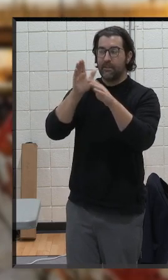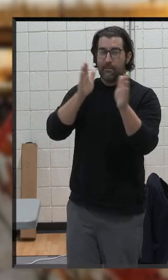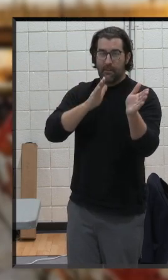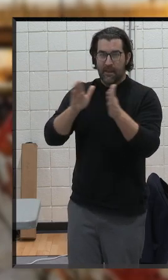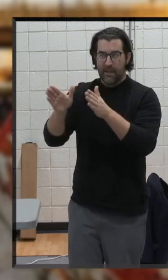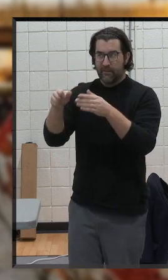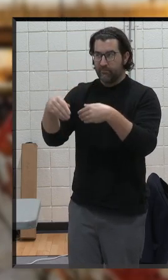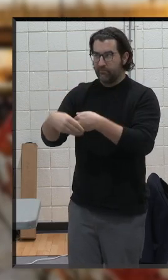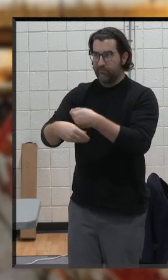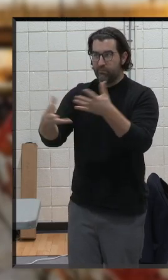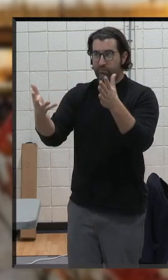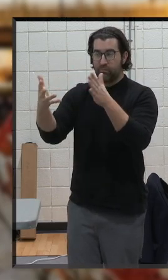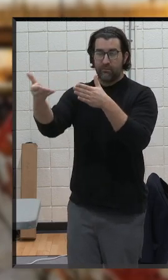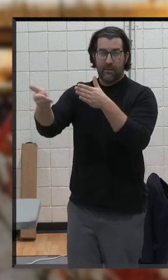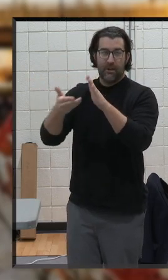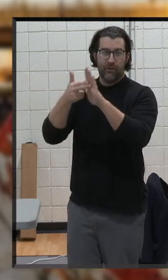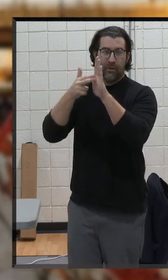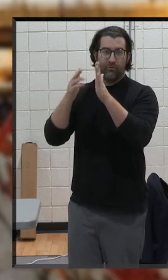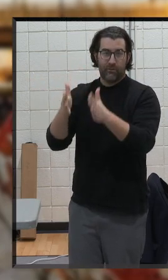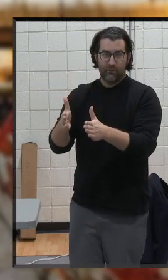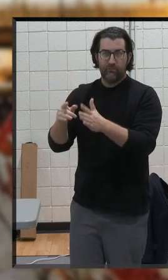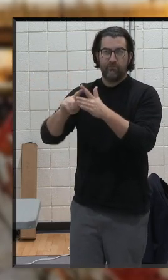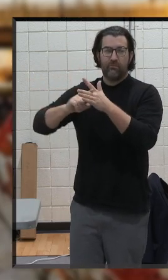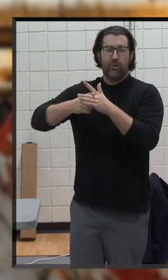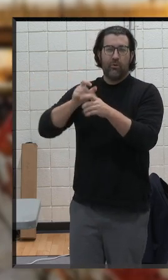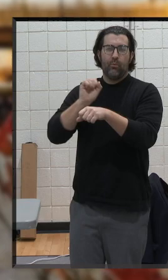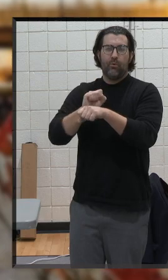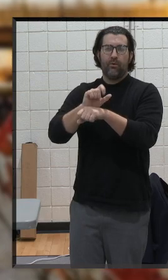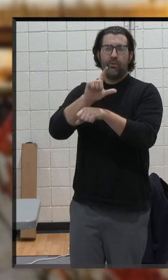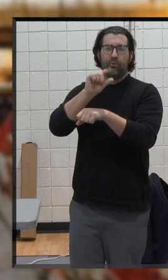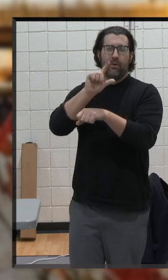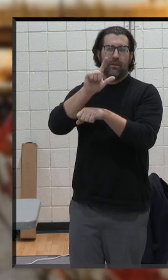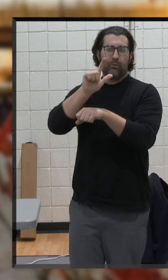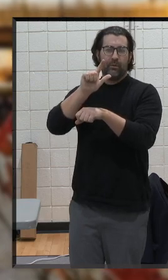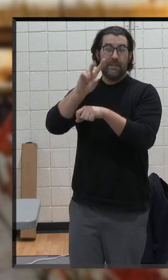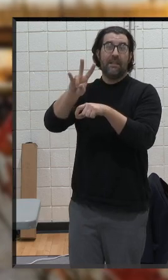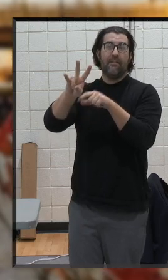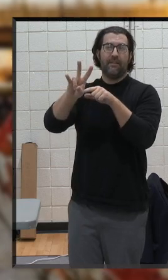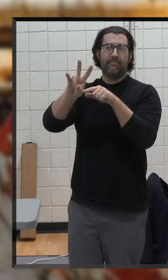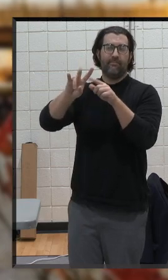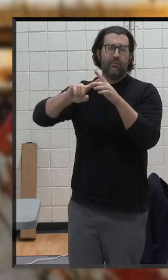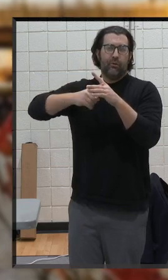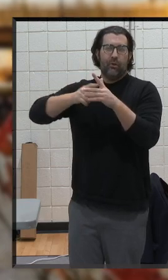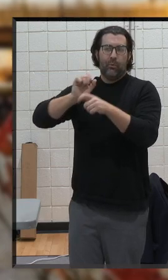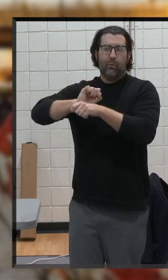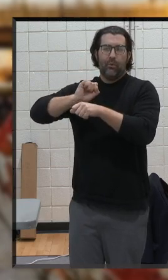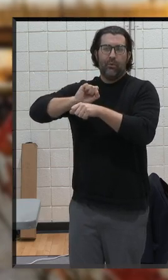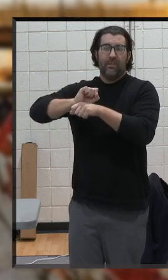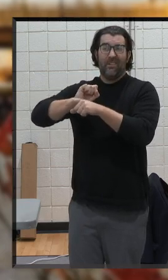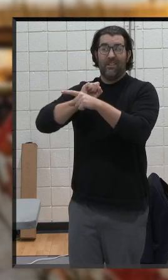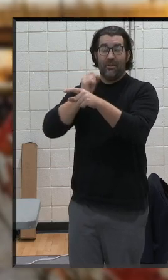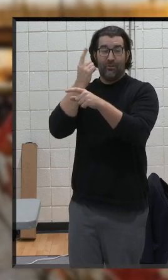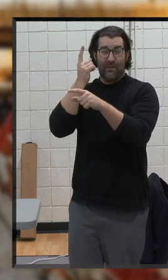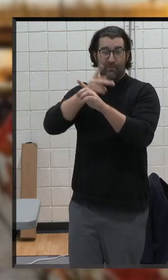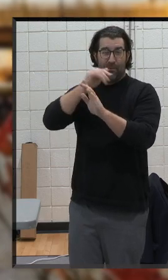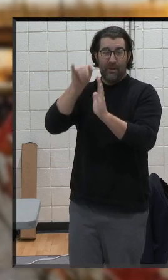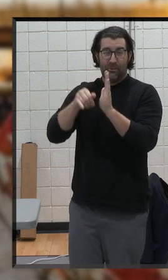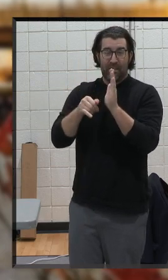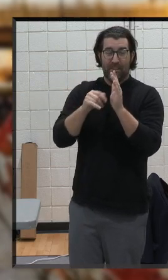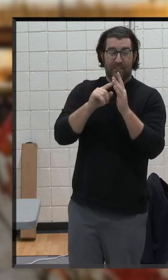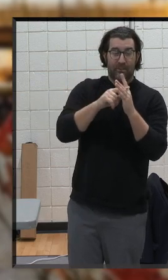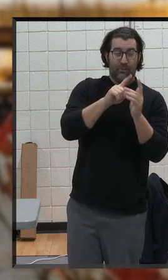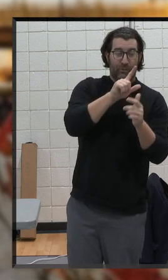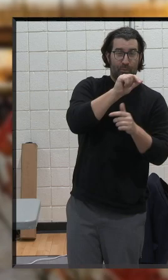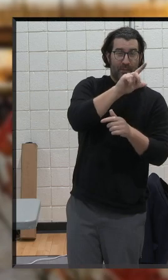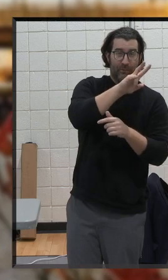get a contractor on board to start work in the spring of 2027. So we see this project going from